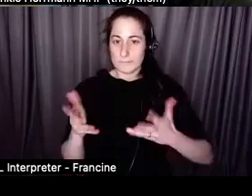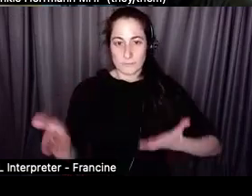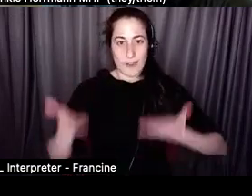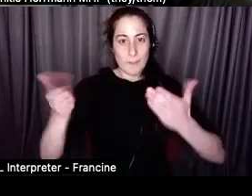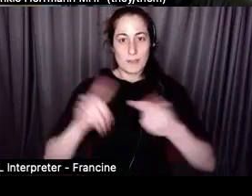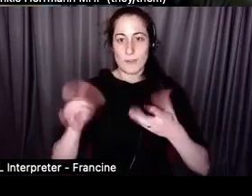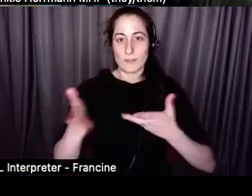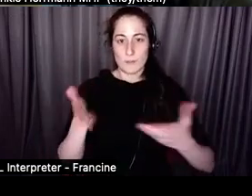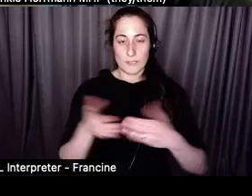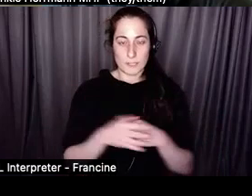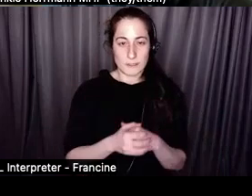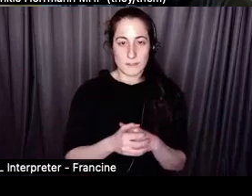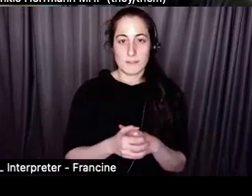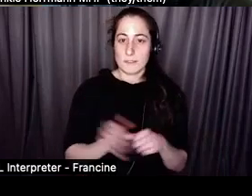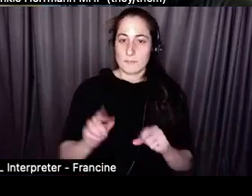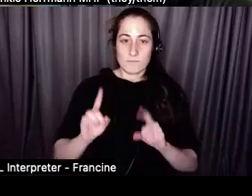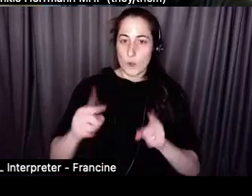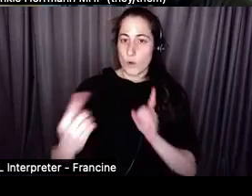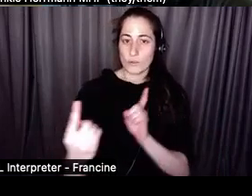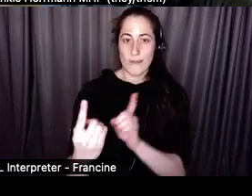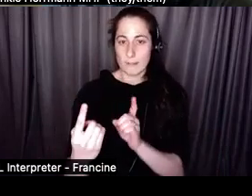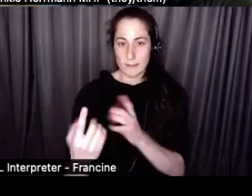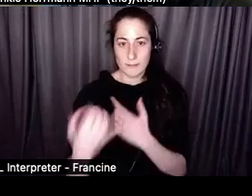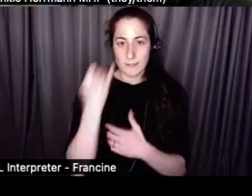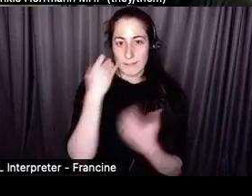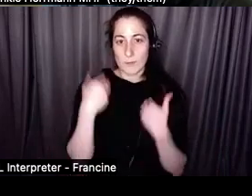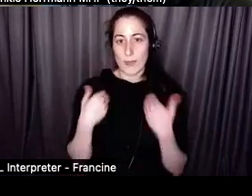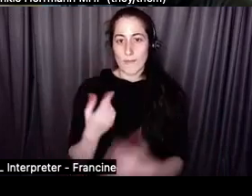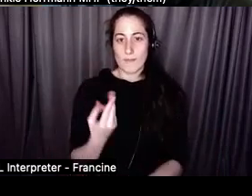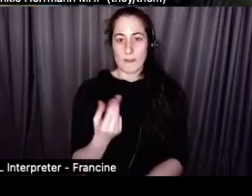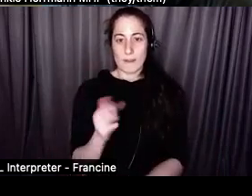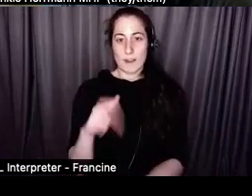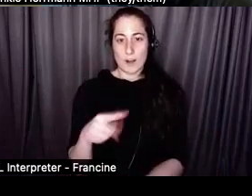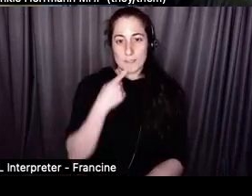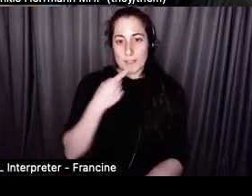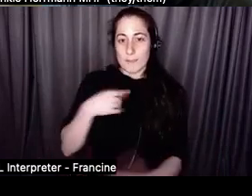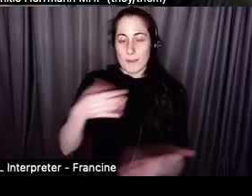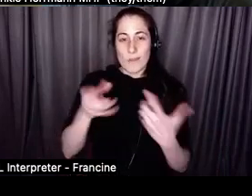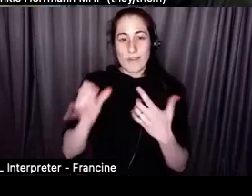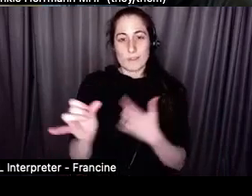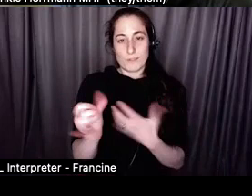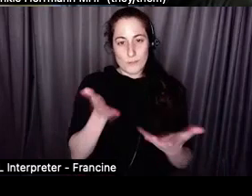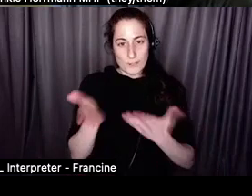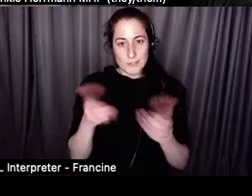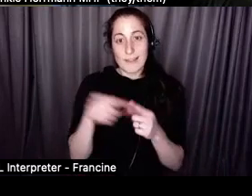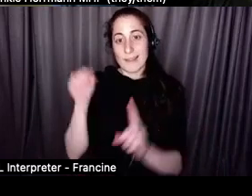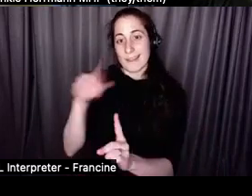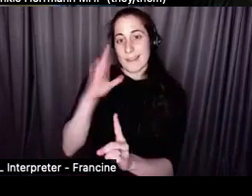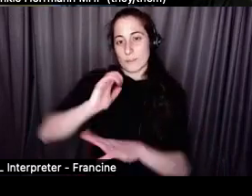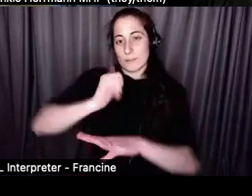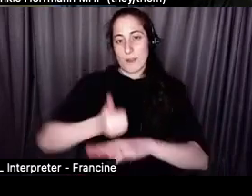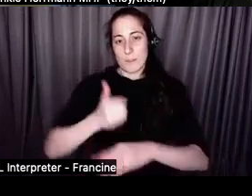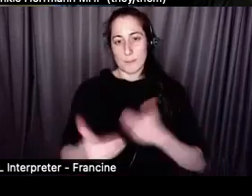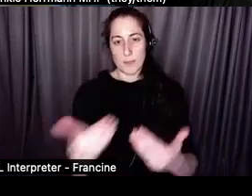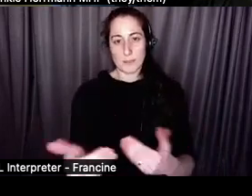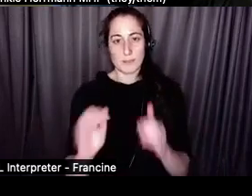you like, and you can just go to them directly if you have Medicaid HARP and say, I want these services, and then they will set up the process for you of